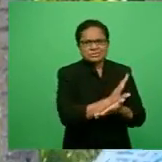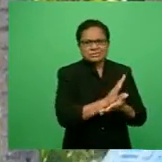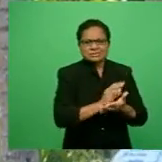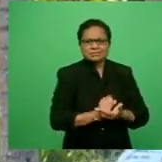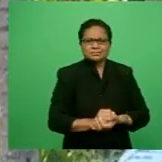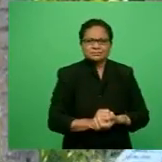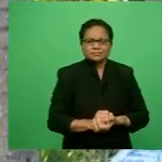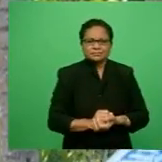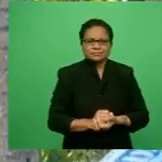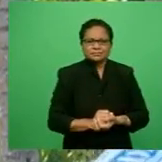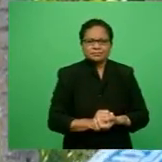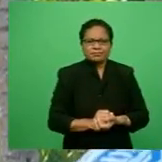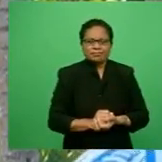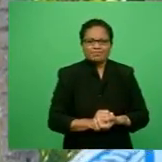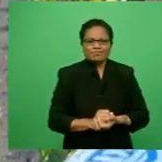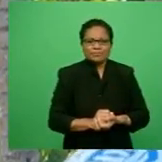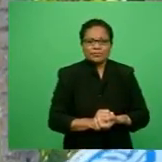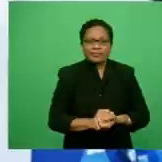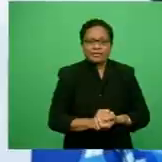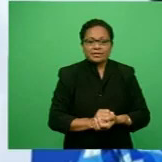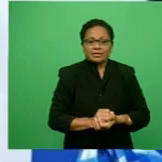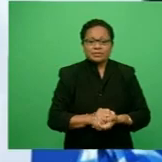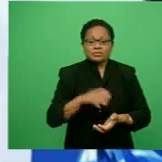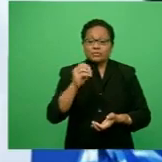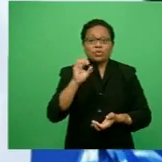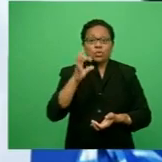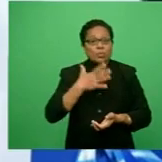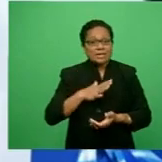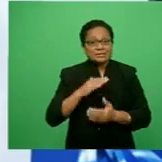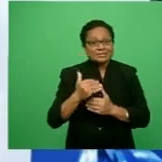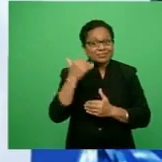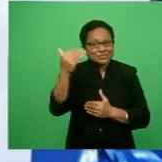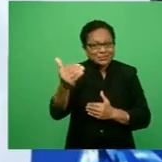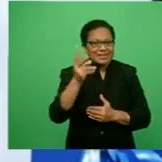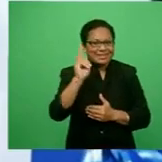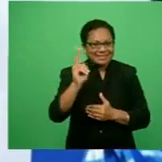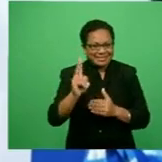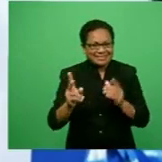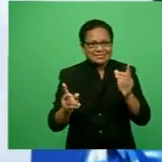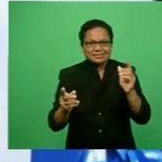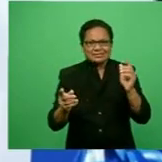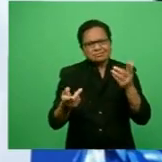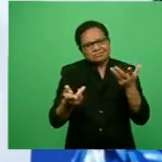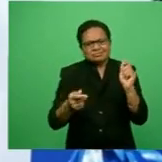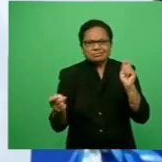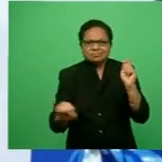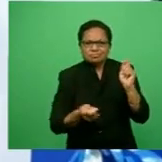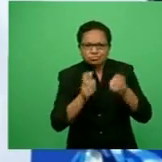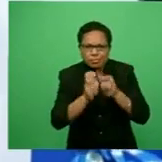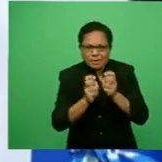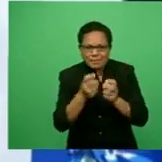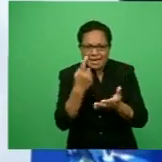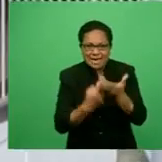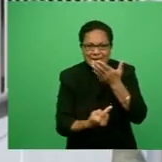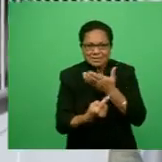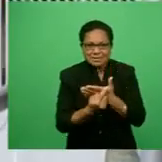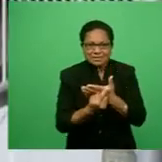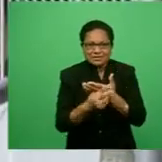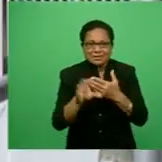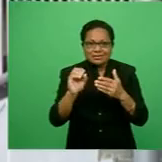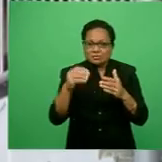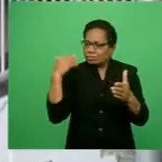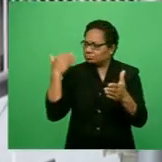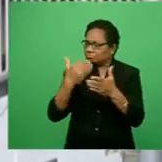the result of that will be, in the future, avoiding. Lessons learned, how do we stay strong? What do we learn from where we've come?